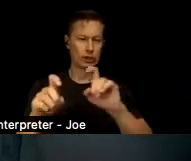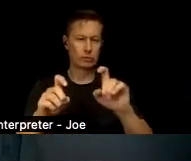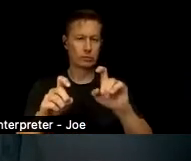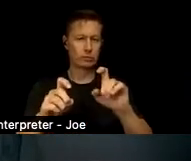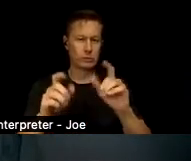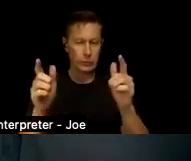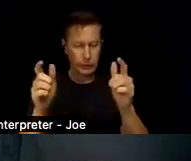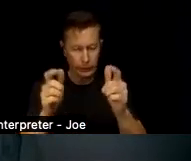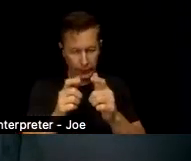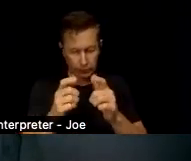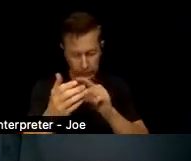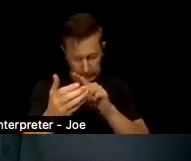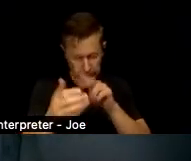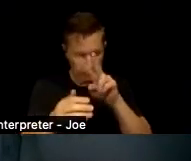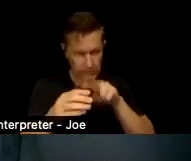Yeah,